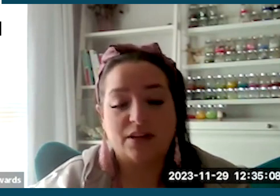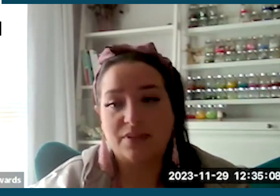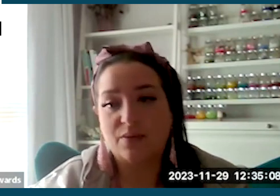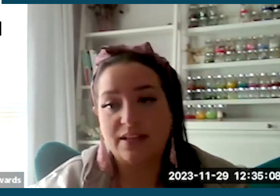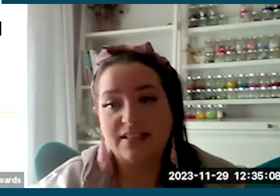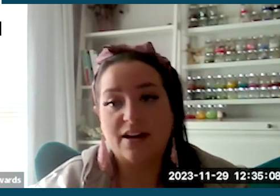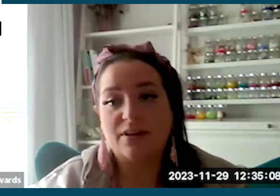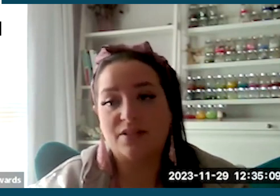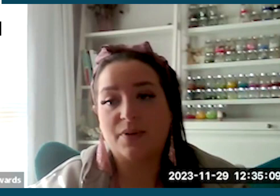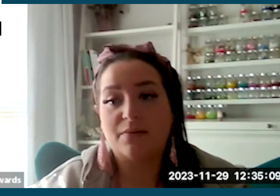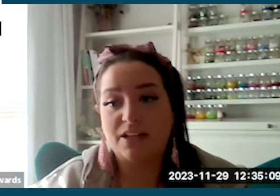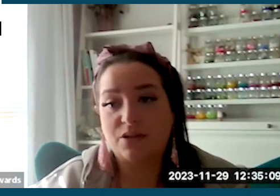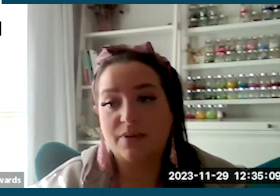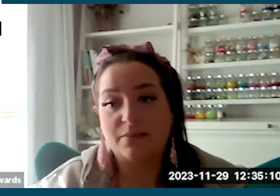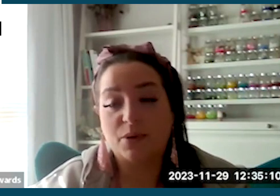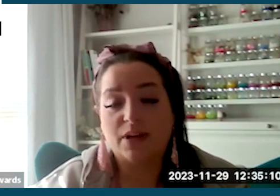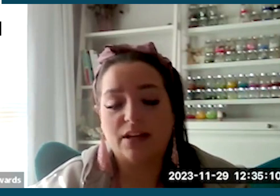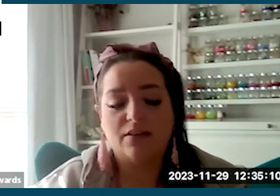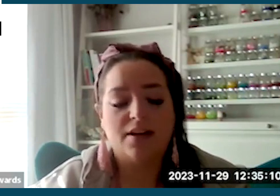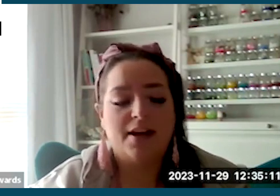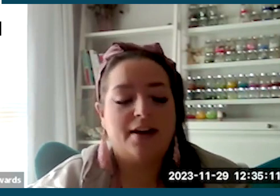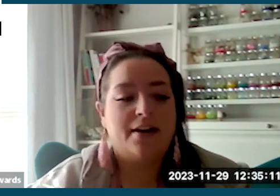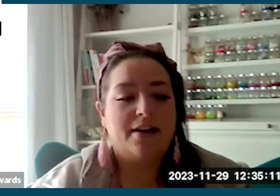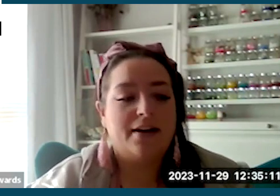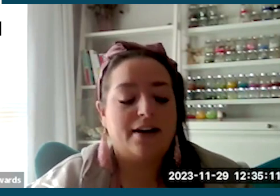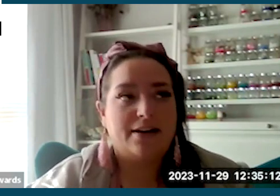the swelling wasn't going down. I just wanted to make sure it wasn't broken.